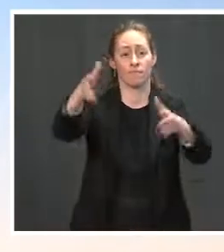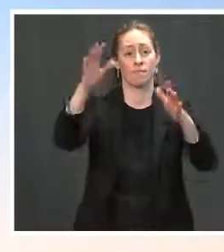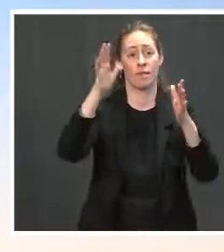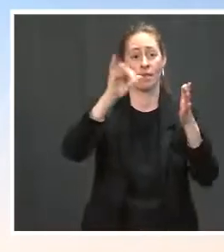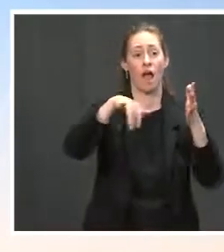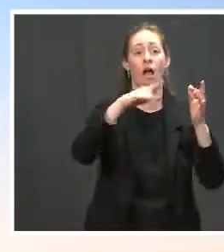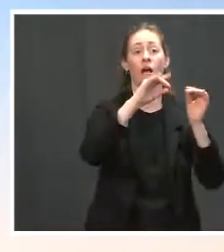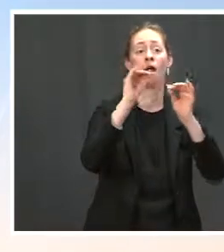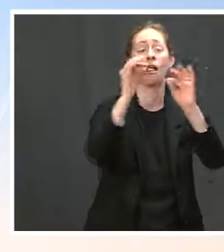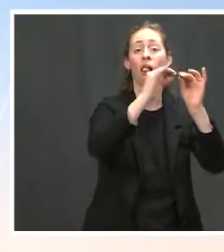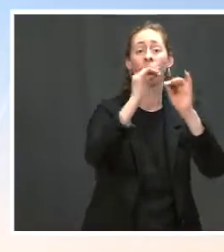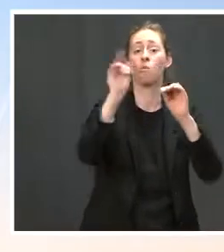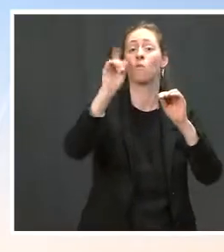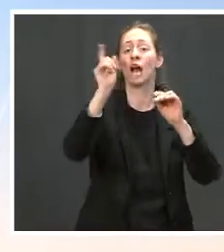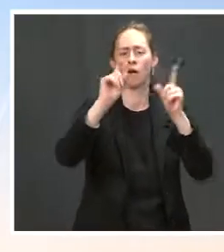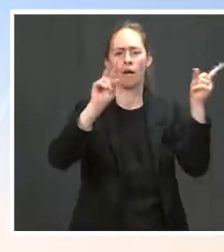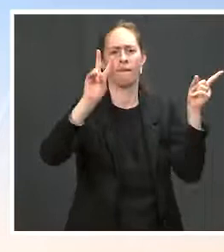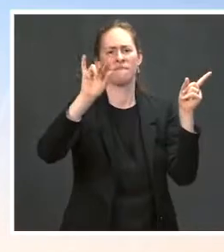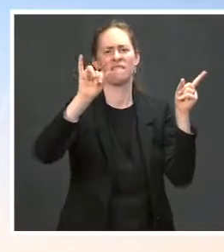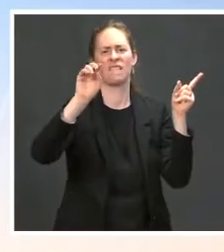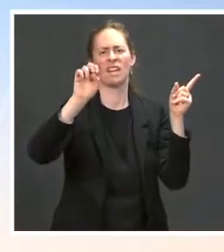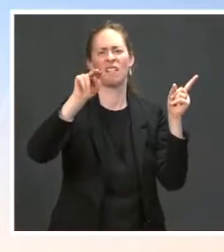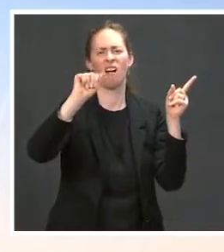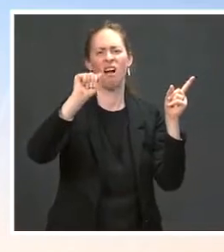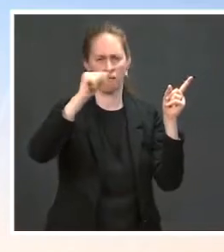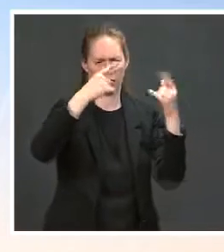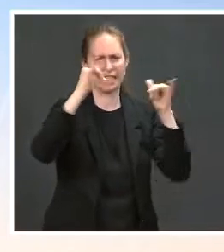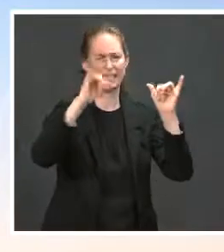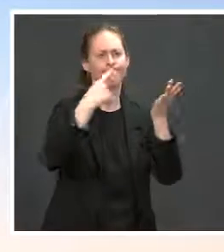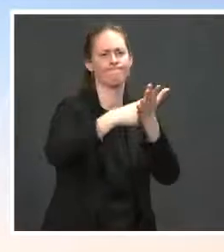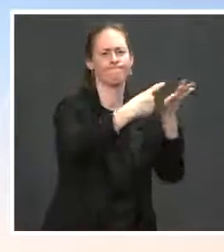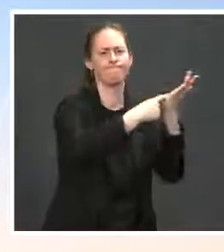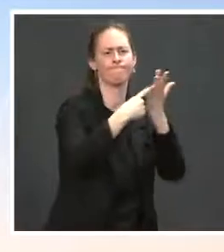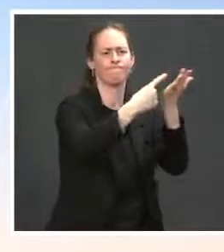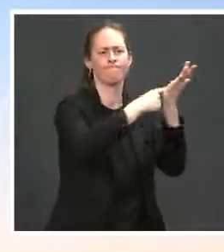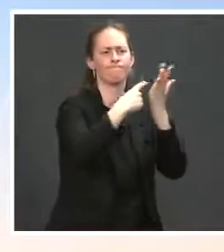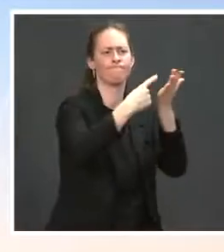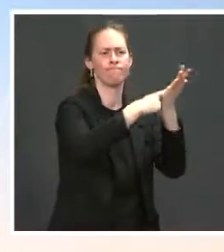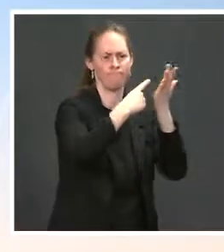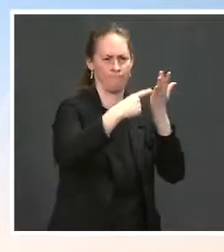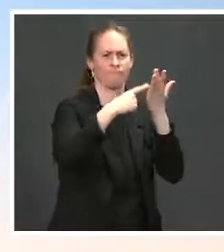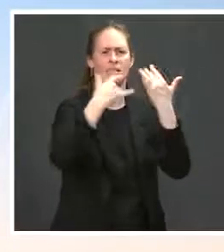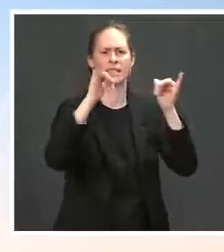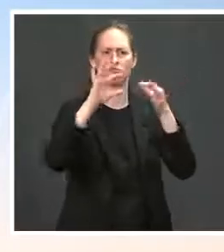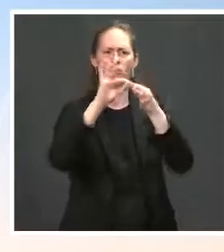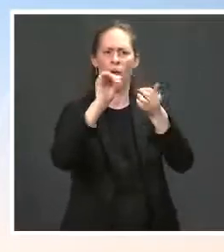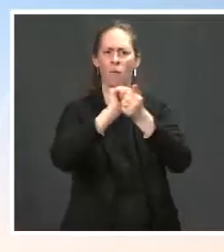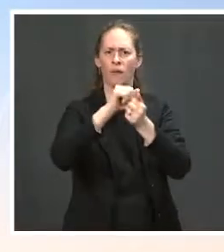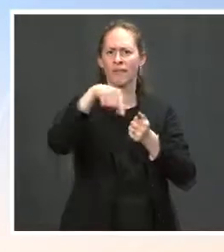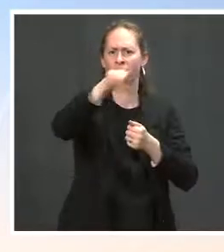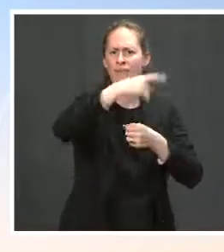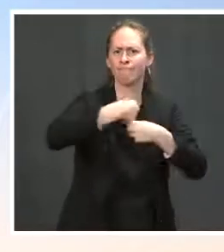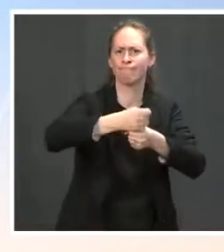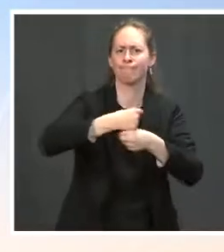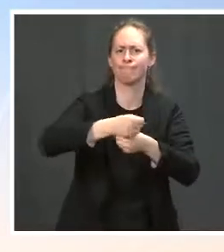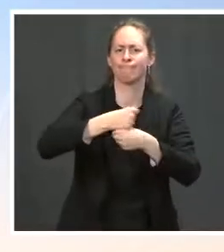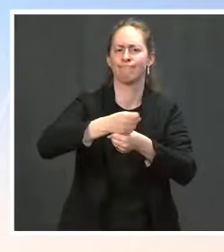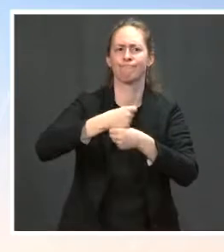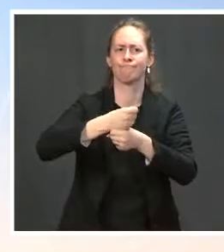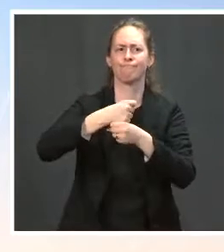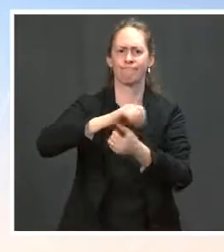ongoing, as you know, are focused primarily on the nuclear file and how we can get to a point of